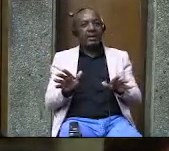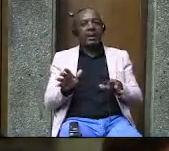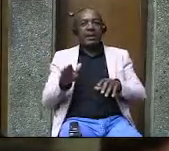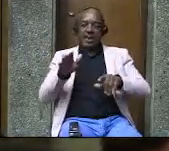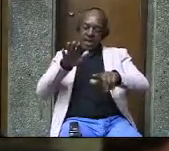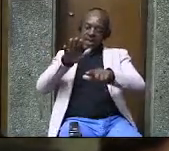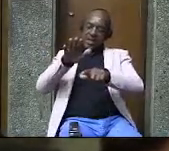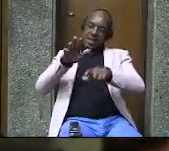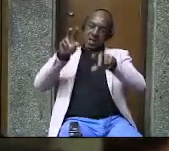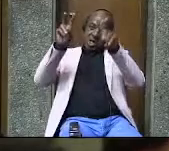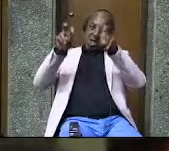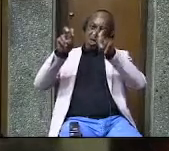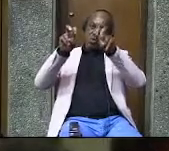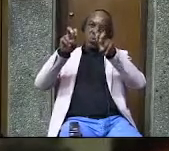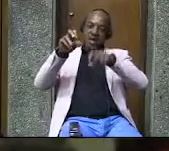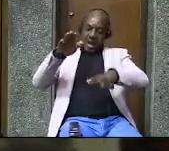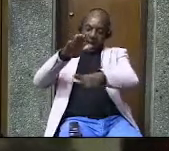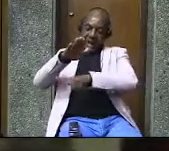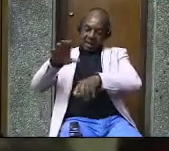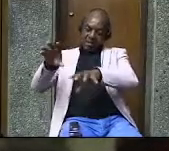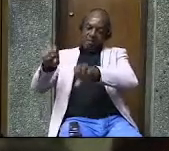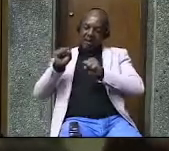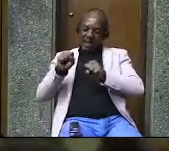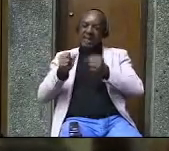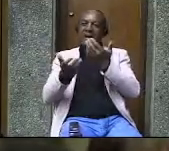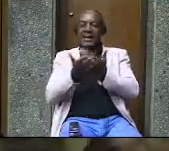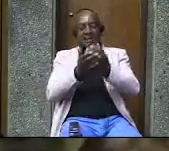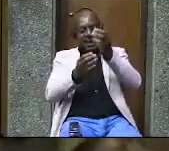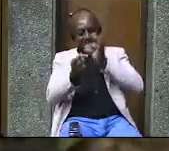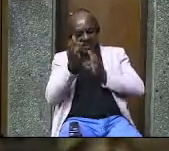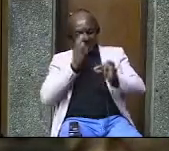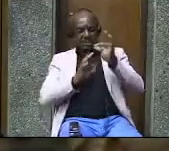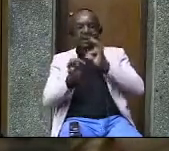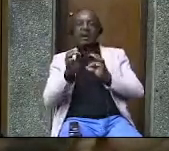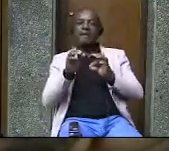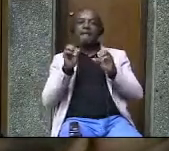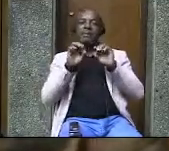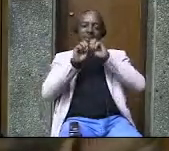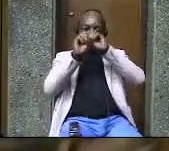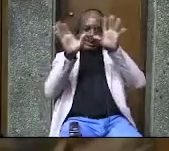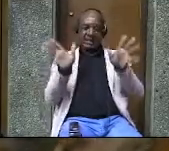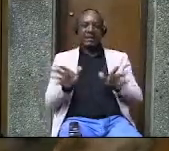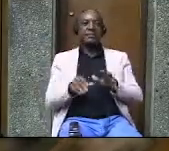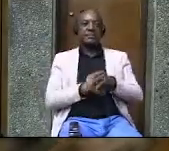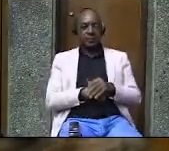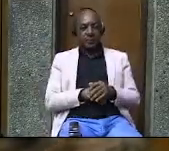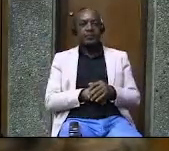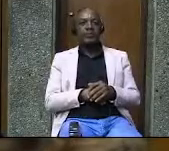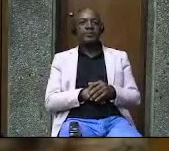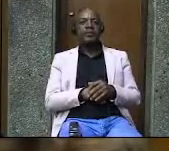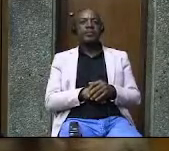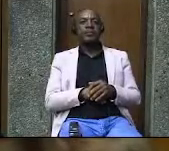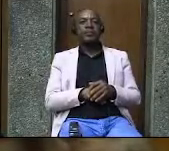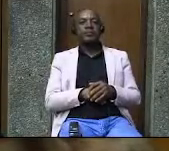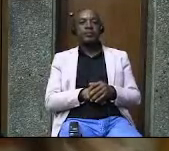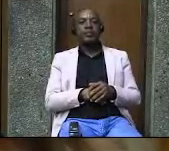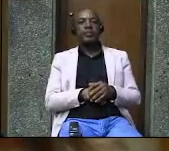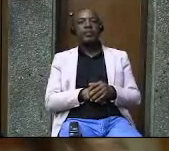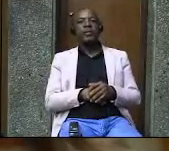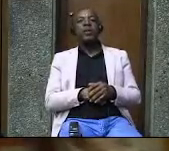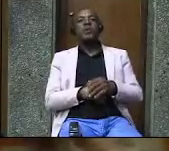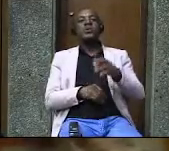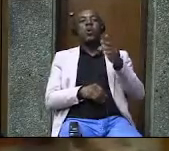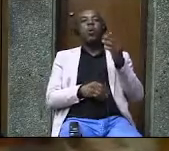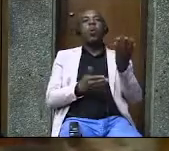intangible property. At this stage, Chair, while it may be necessary to